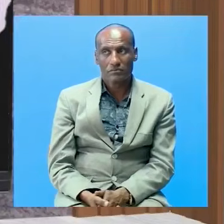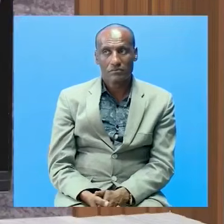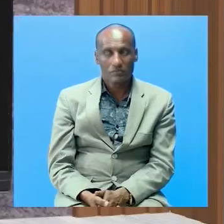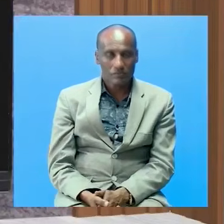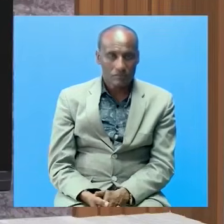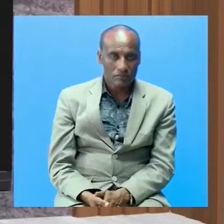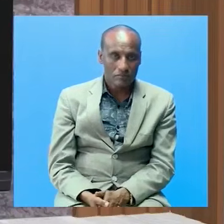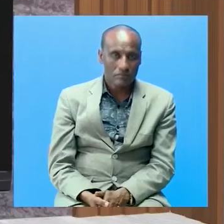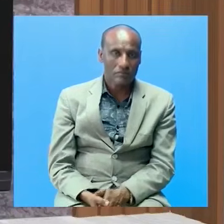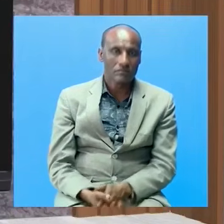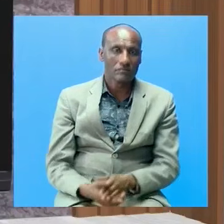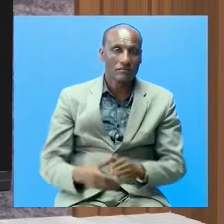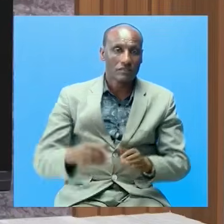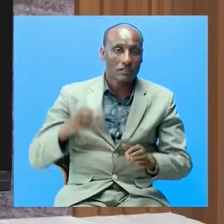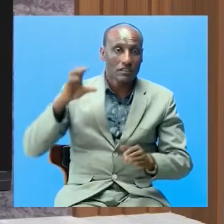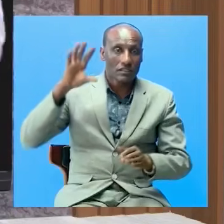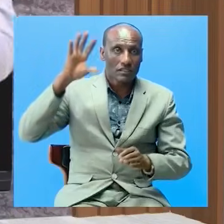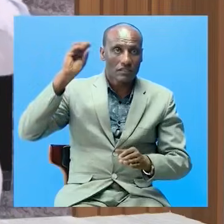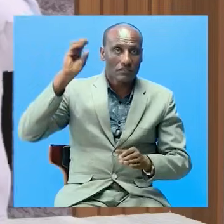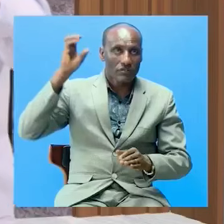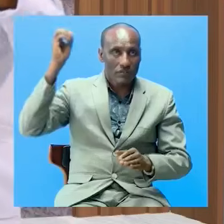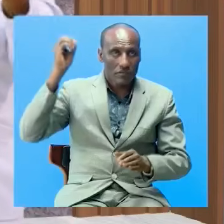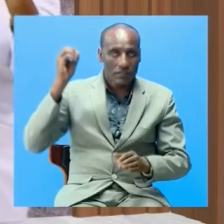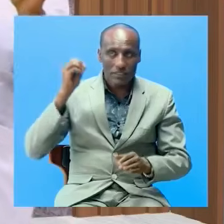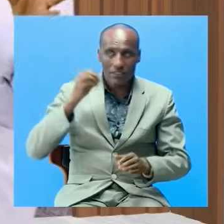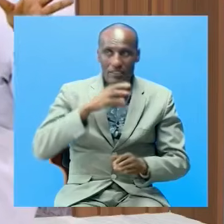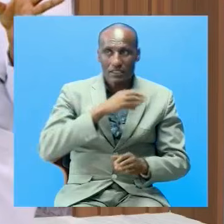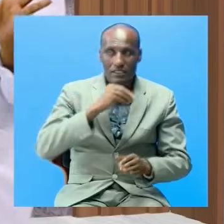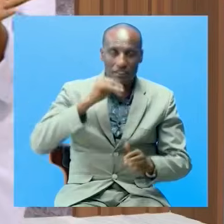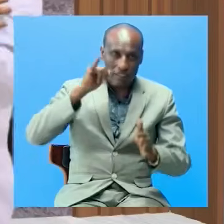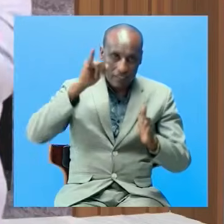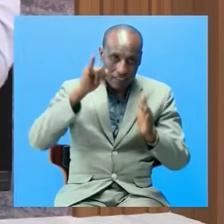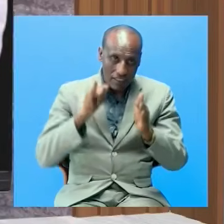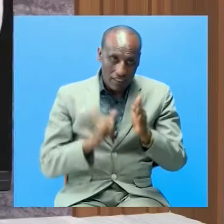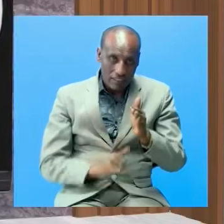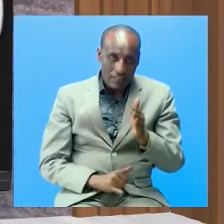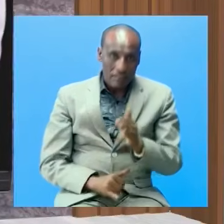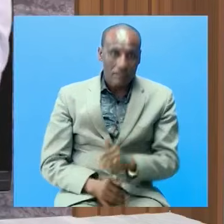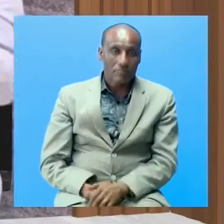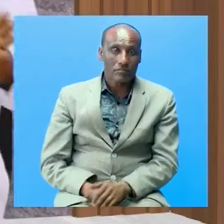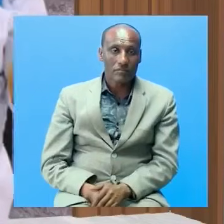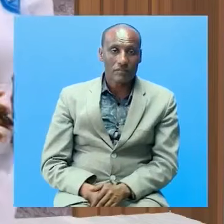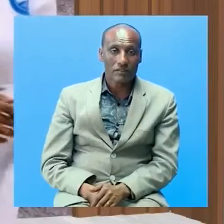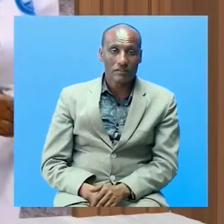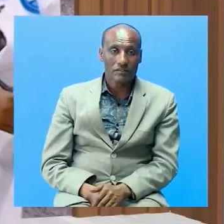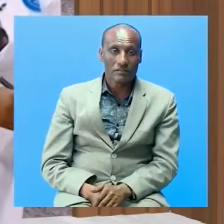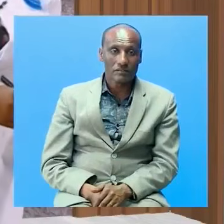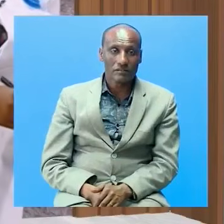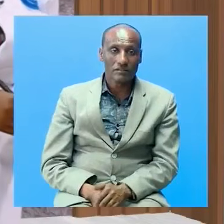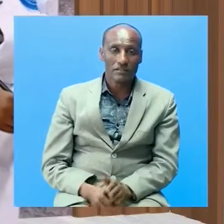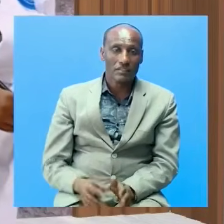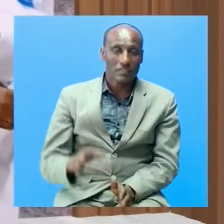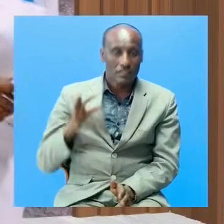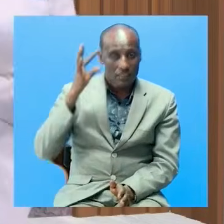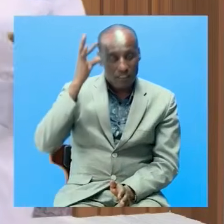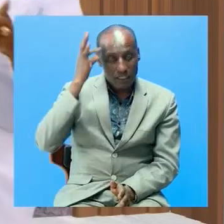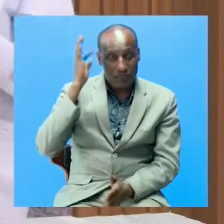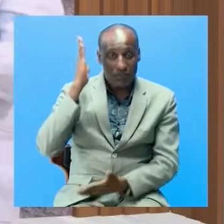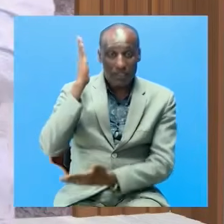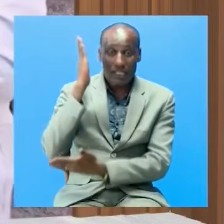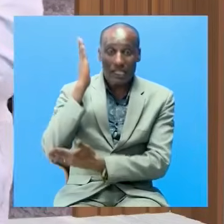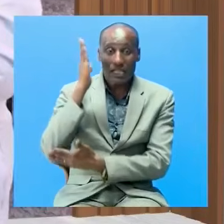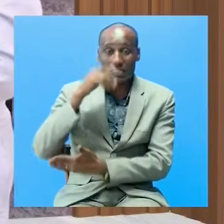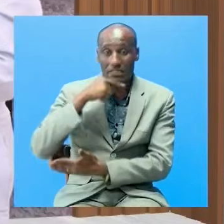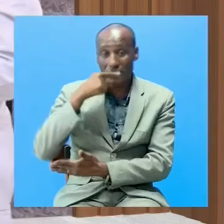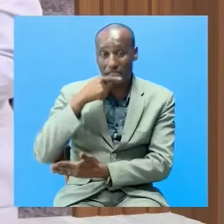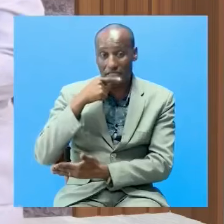were talking about the other auxiliaries with a possibility of 50% and less, right? But in